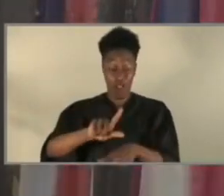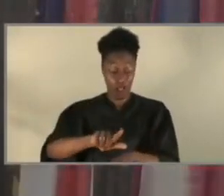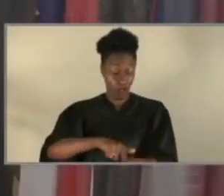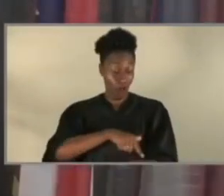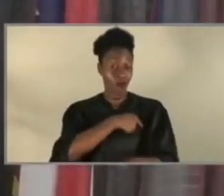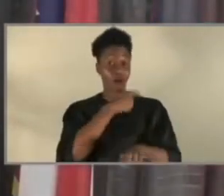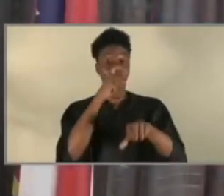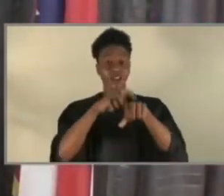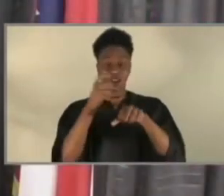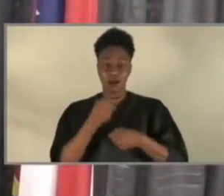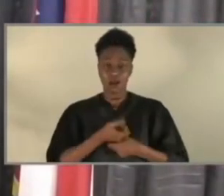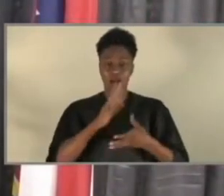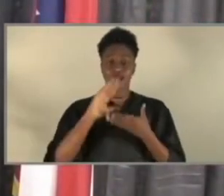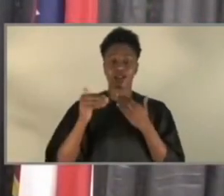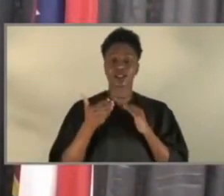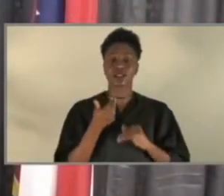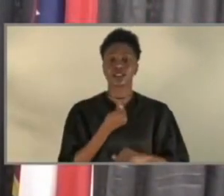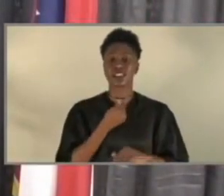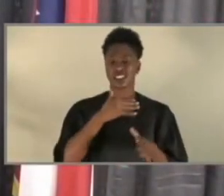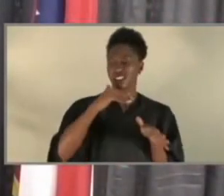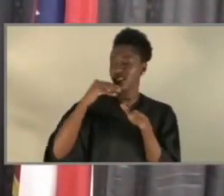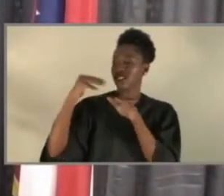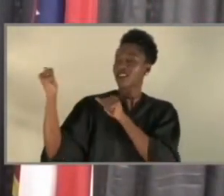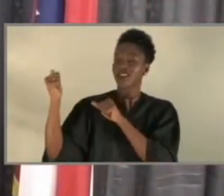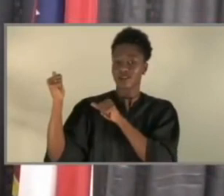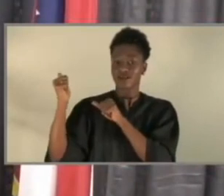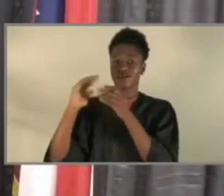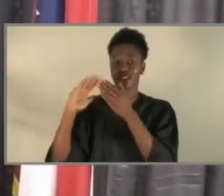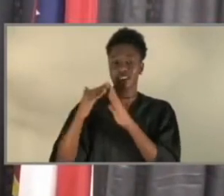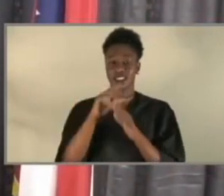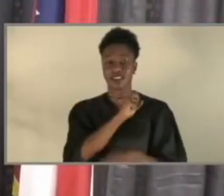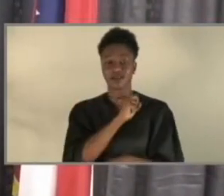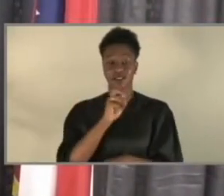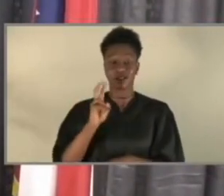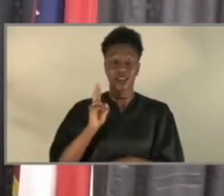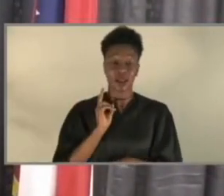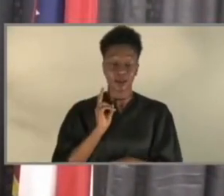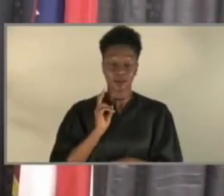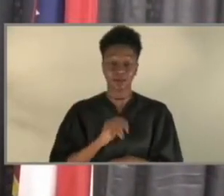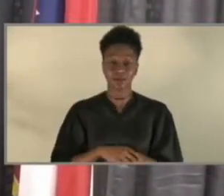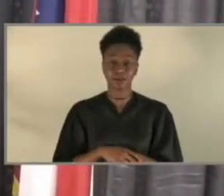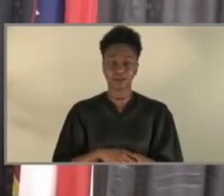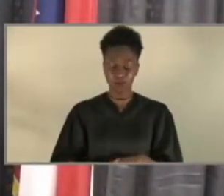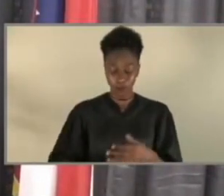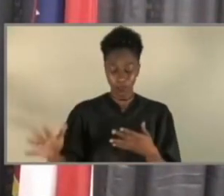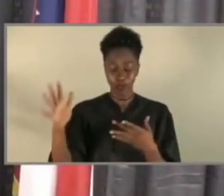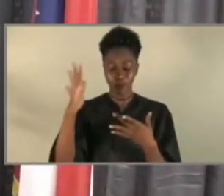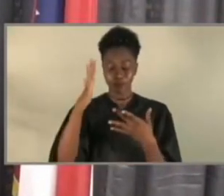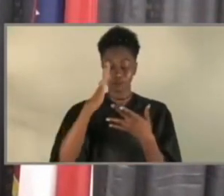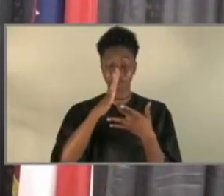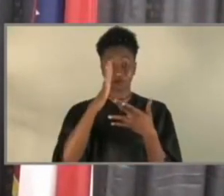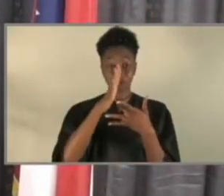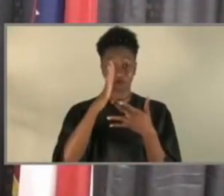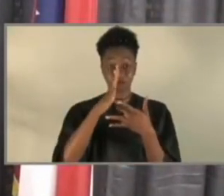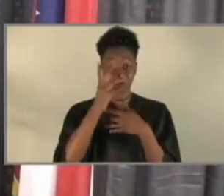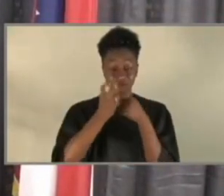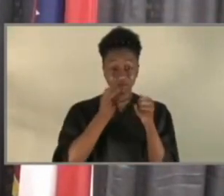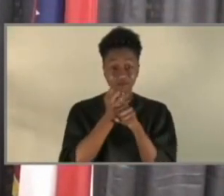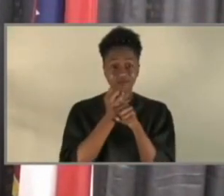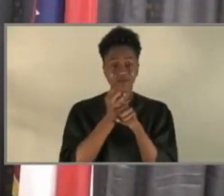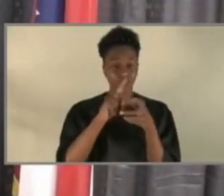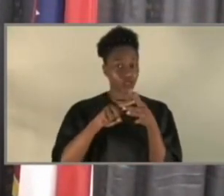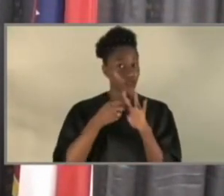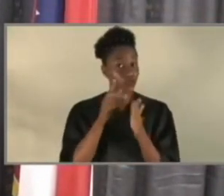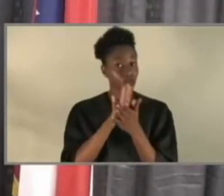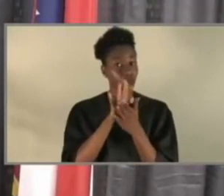caused us all to evacuate the city of Savannah. In your sophomore year, you started the